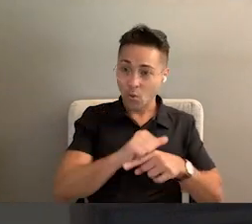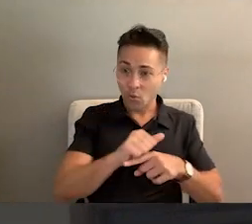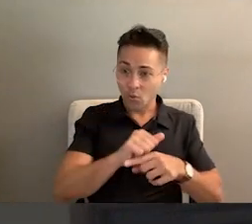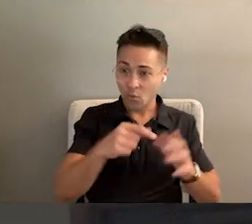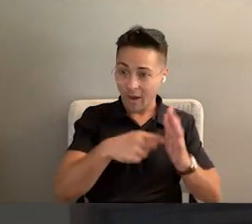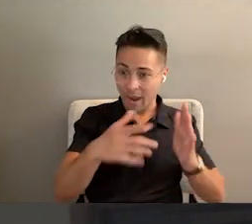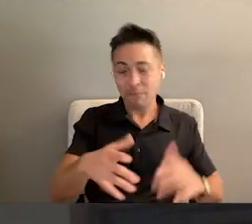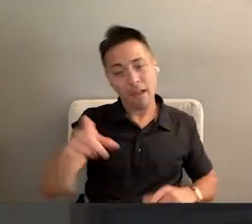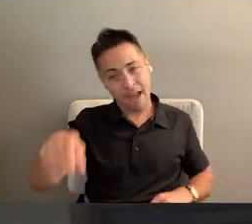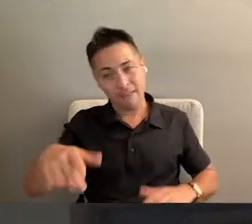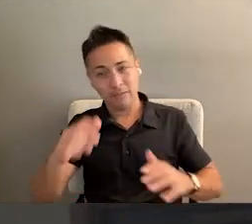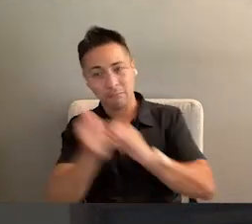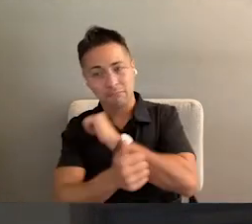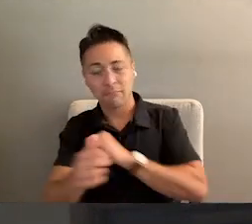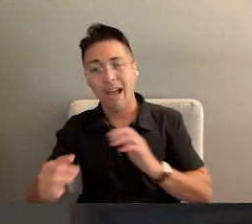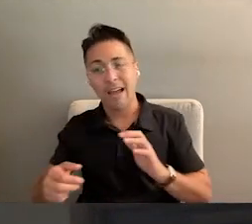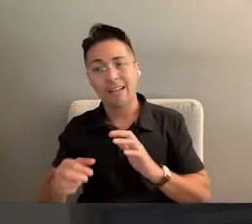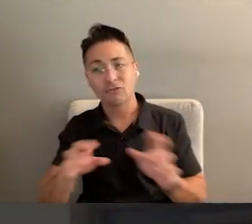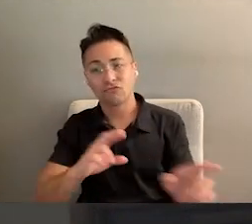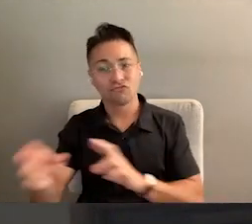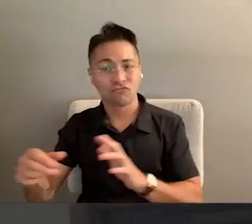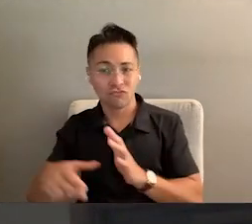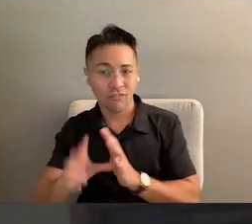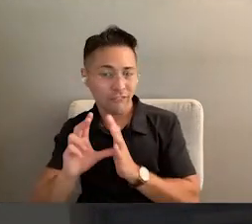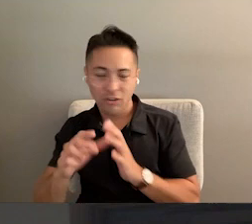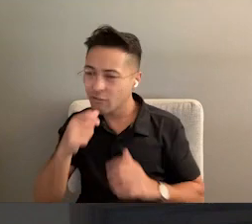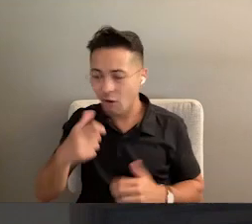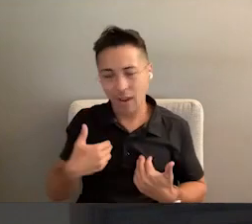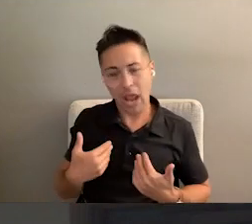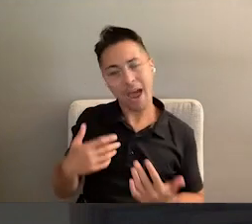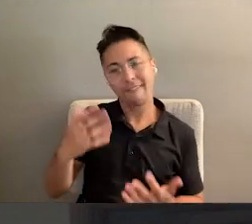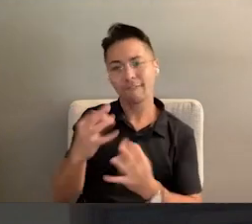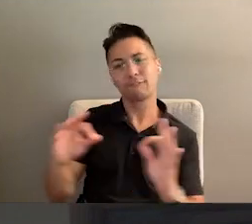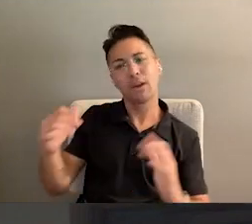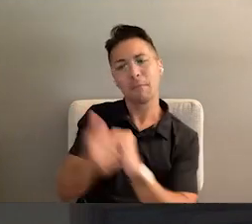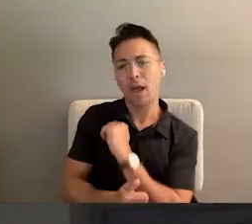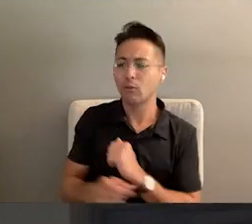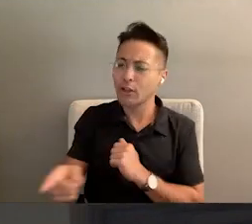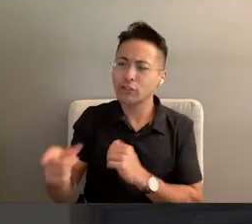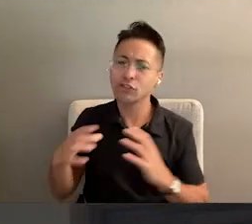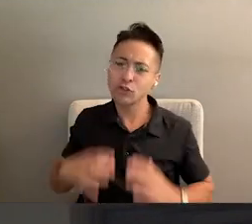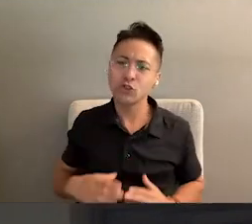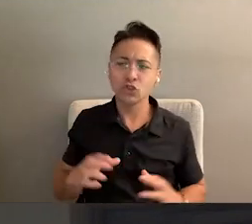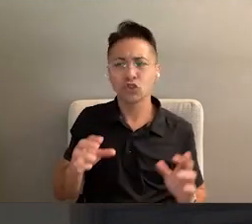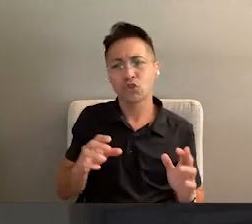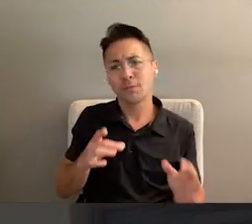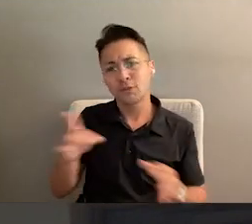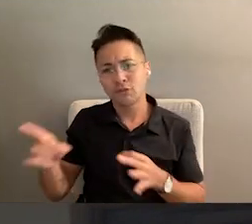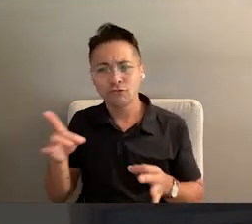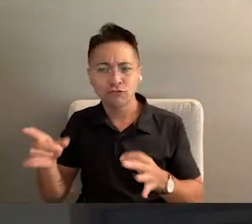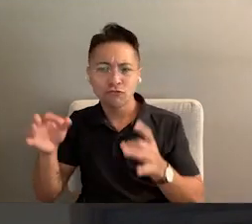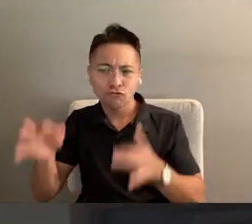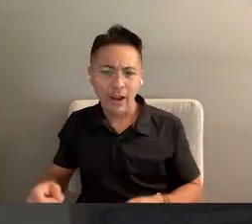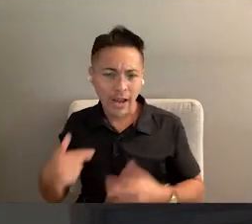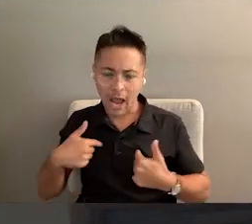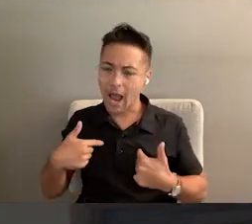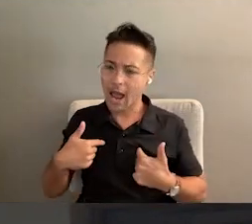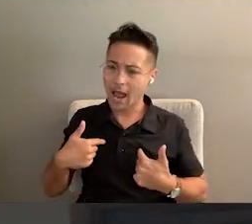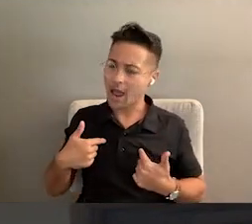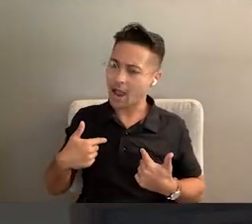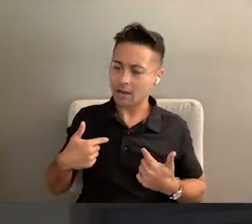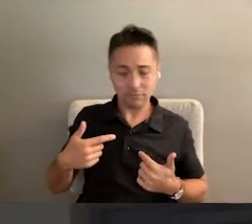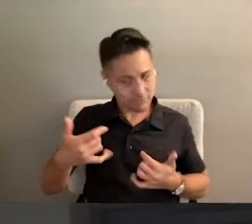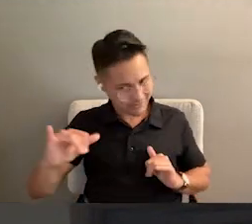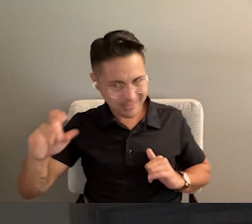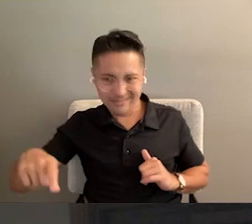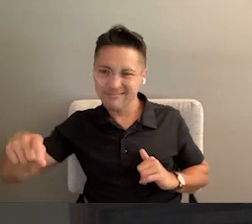also, if to be your own rep, you also have to take the training, you also have to pass the readiness review. You don't get a free pass just because, well, it's